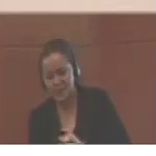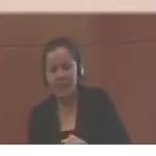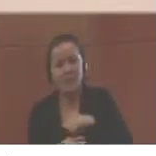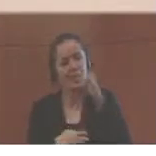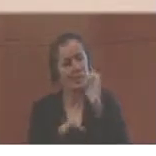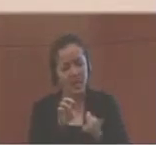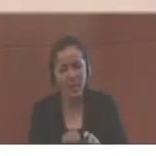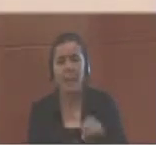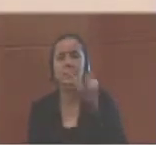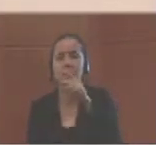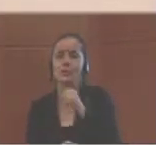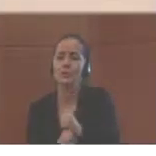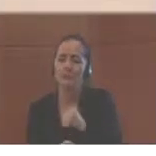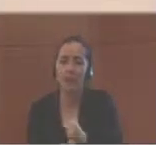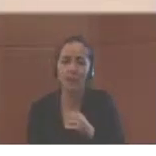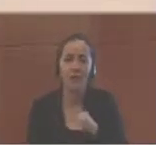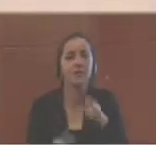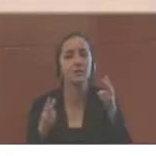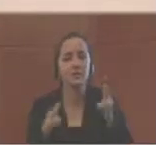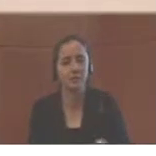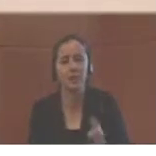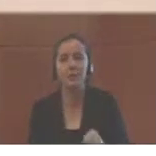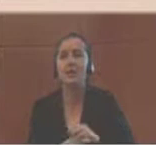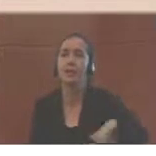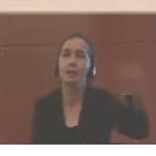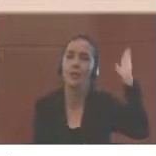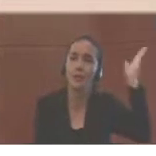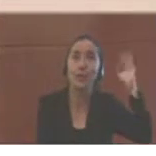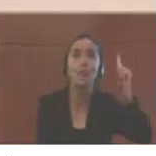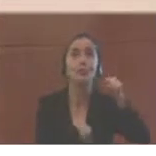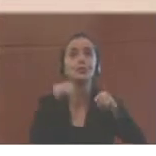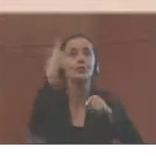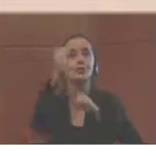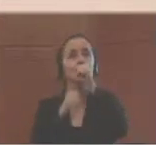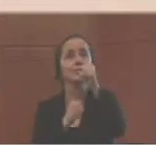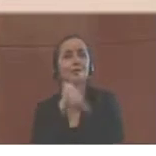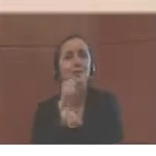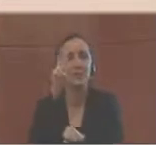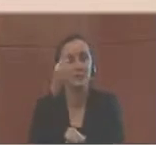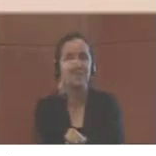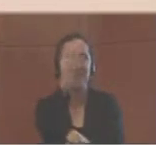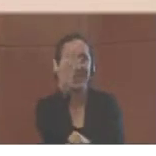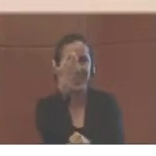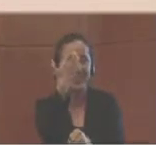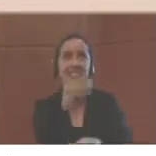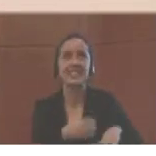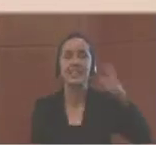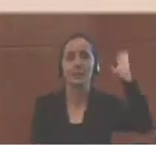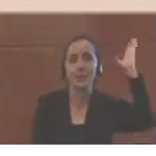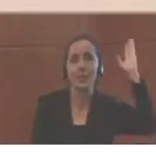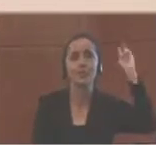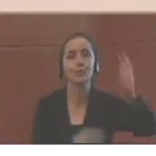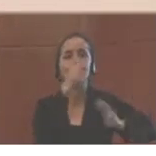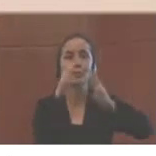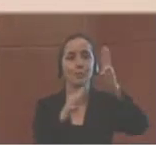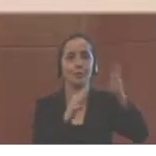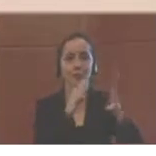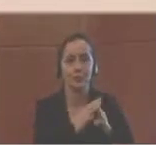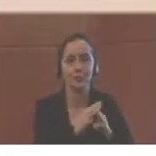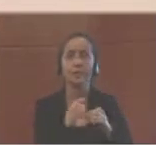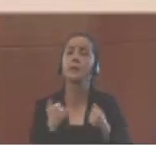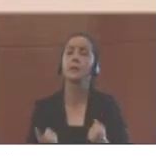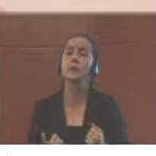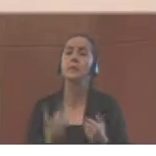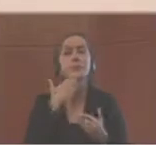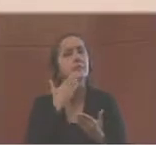only preparing your participation in this conference, but also for your participation in the